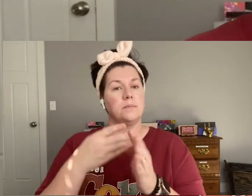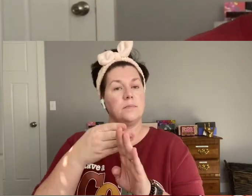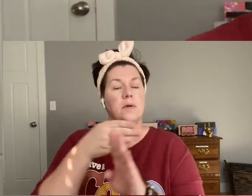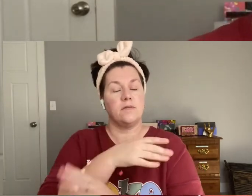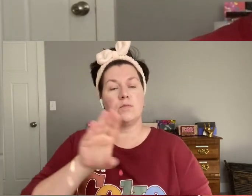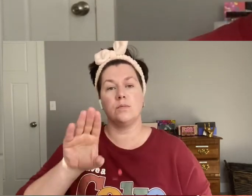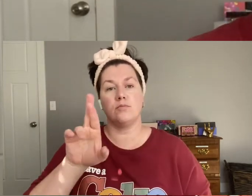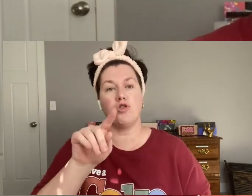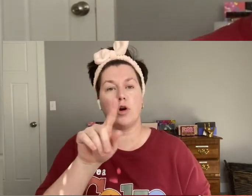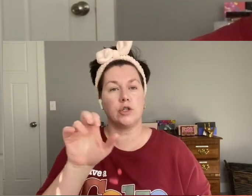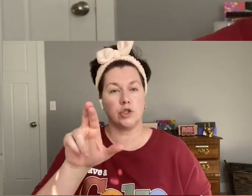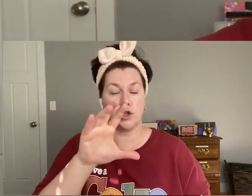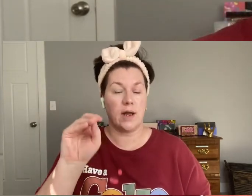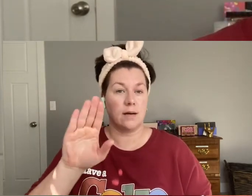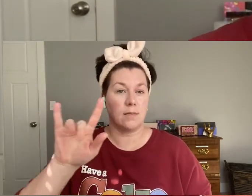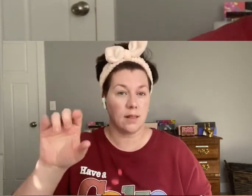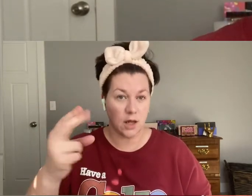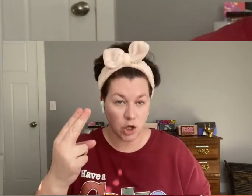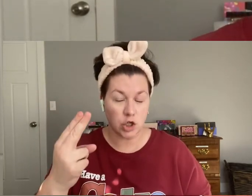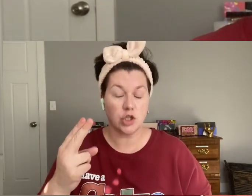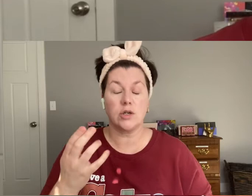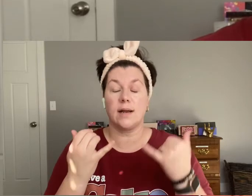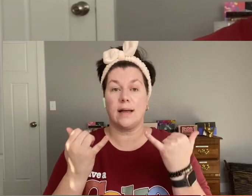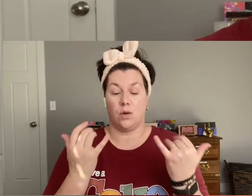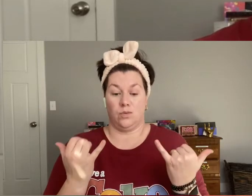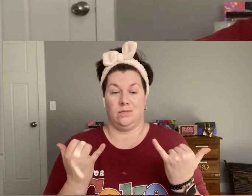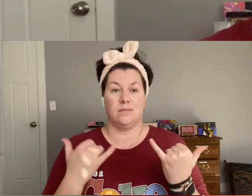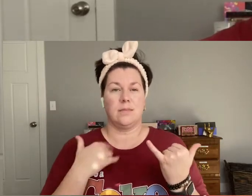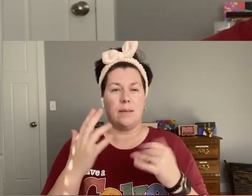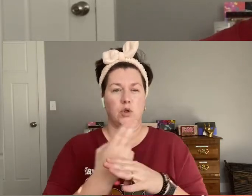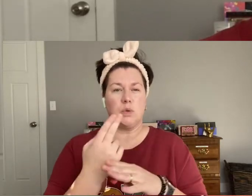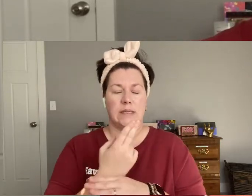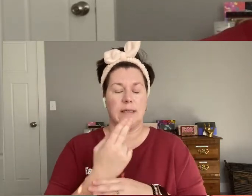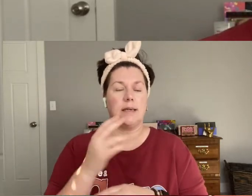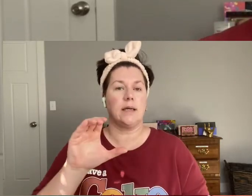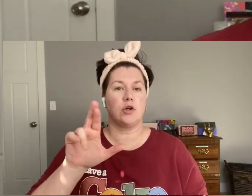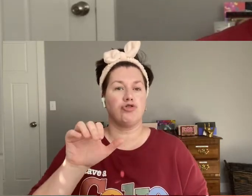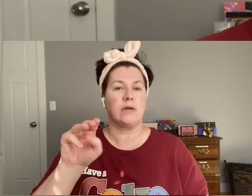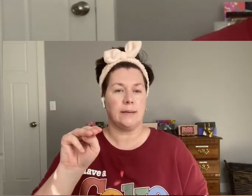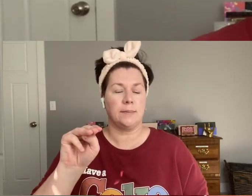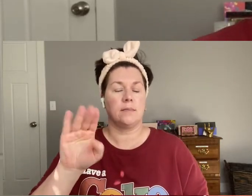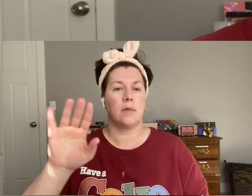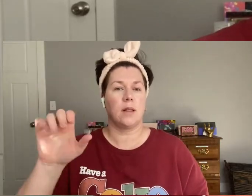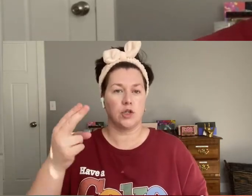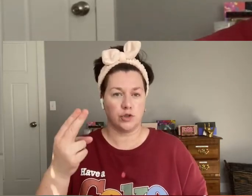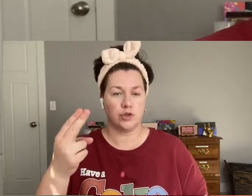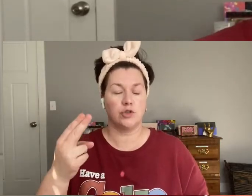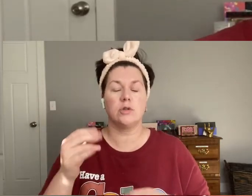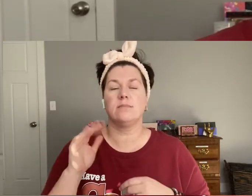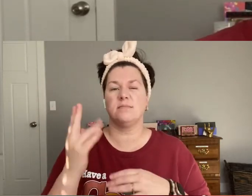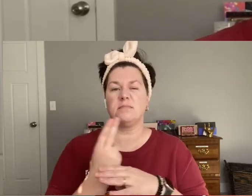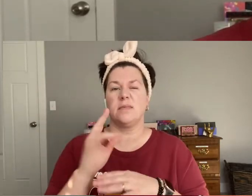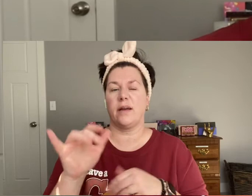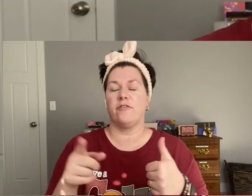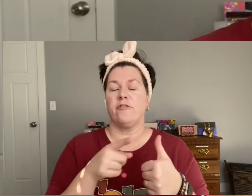before I put on a bronzer. I'm going to put on the blush first, only because it is